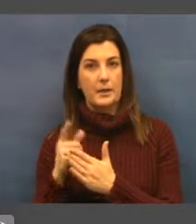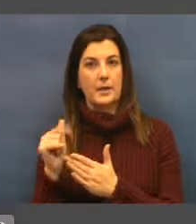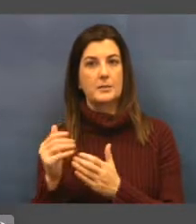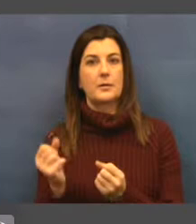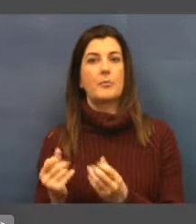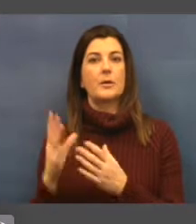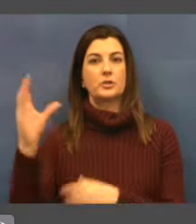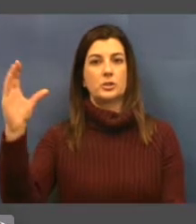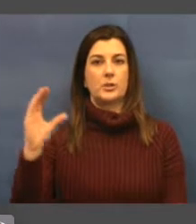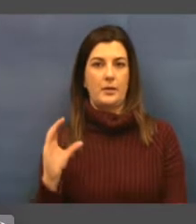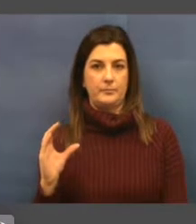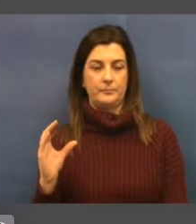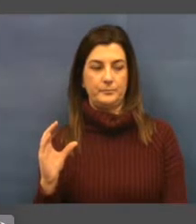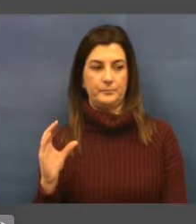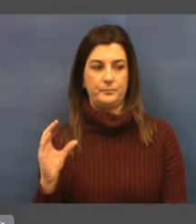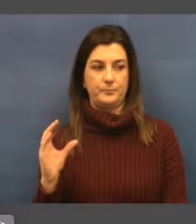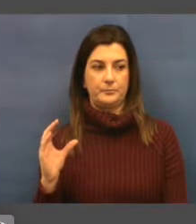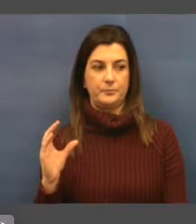receive.